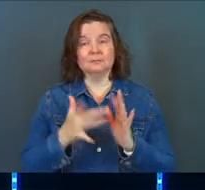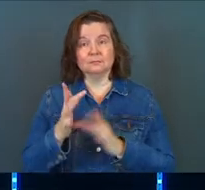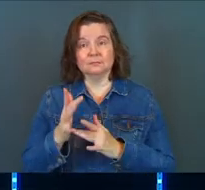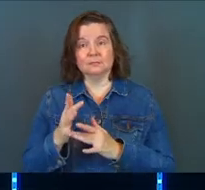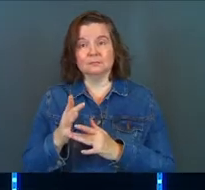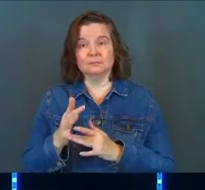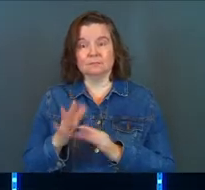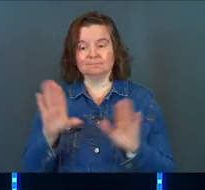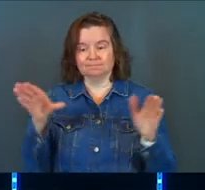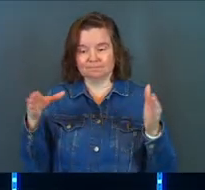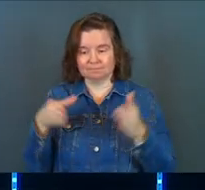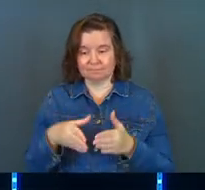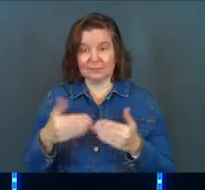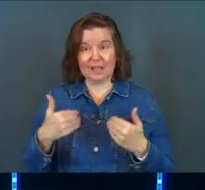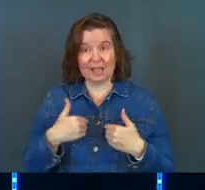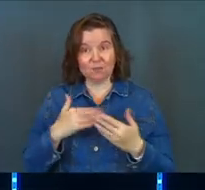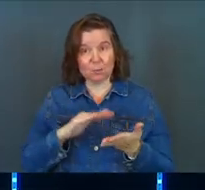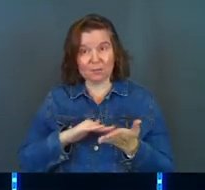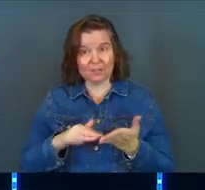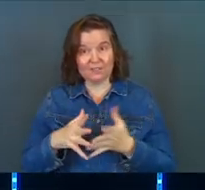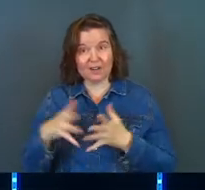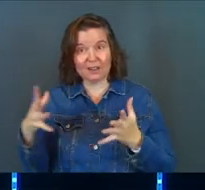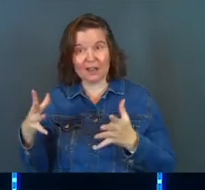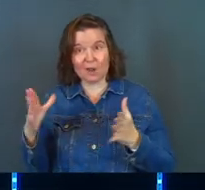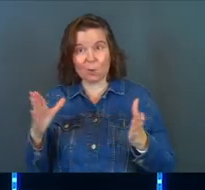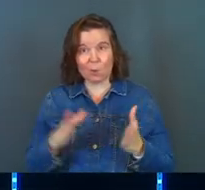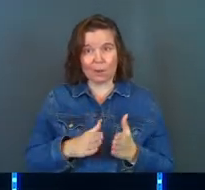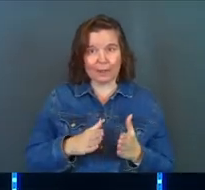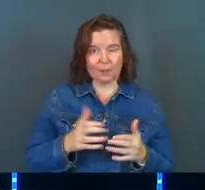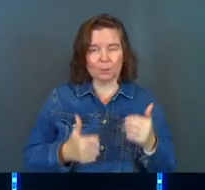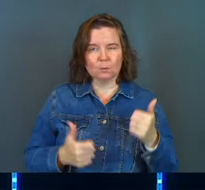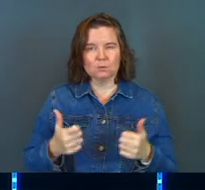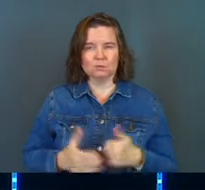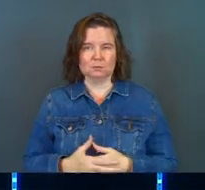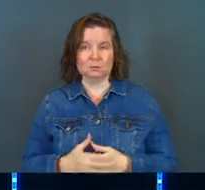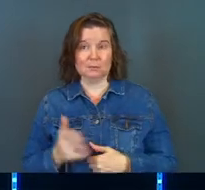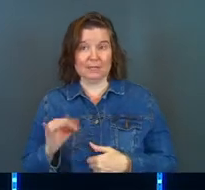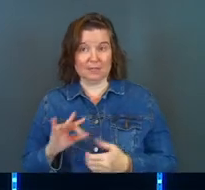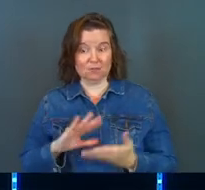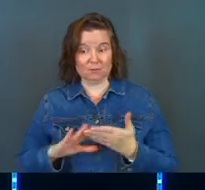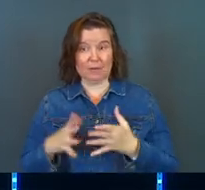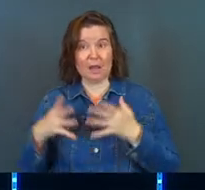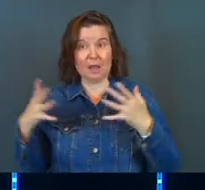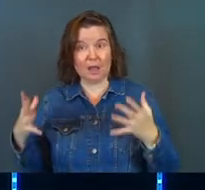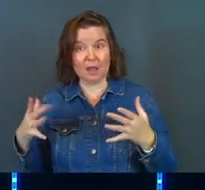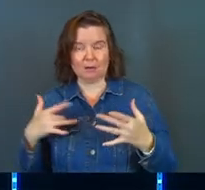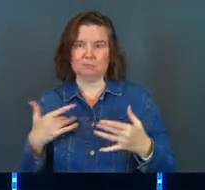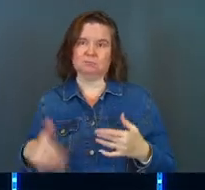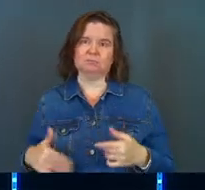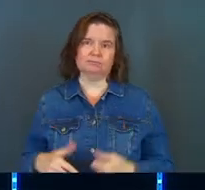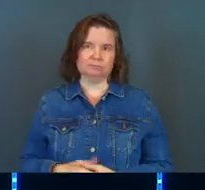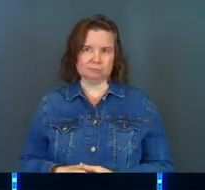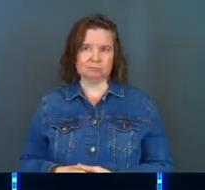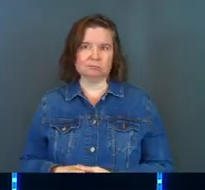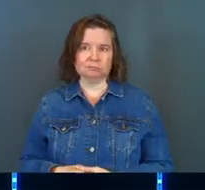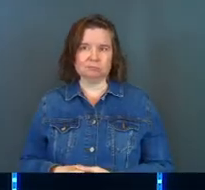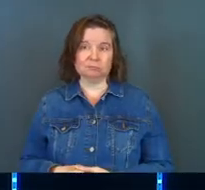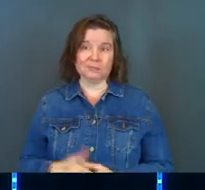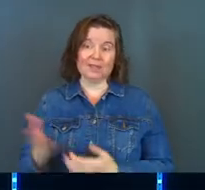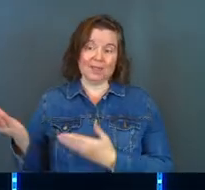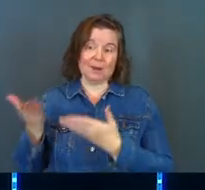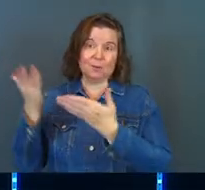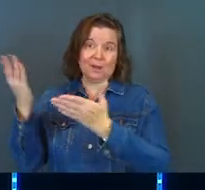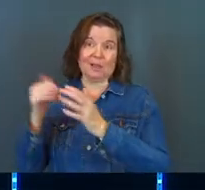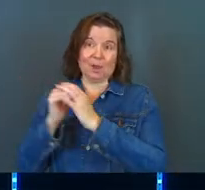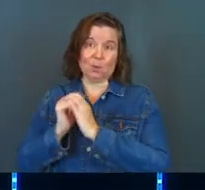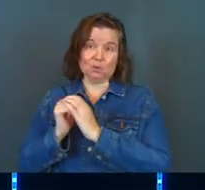Jesus boils it down to, have you been forgiven a lot or a little? Because if you've been forgiven a lot, then bring a